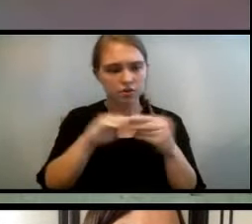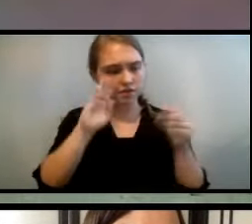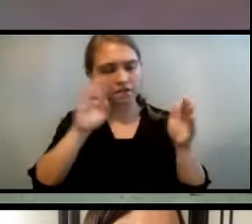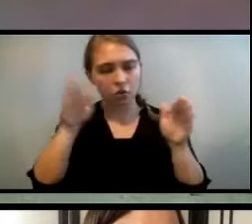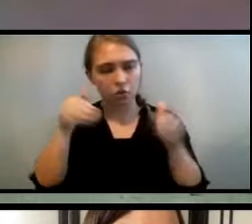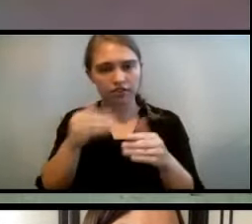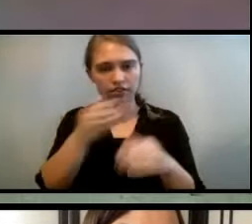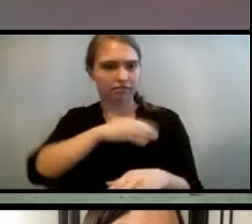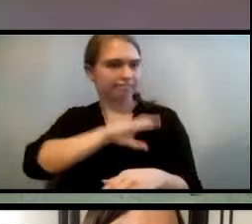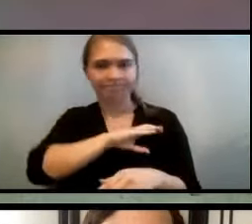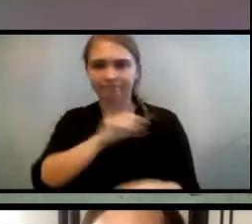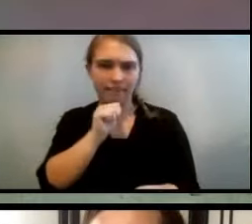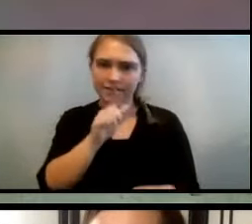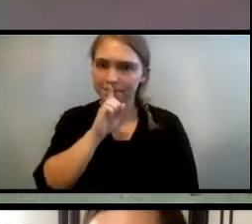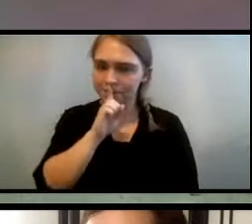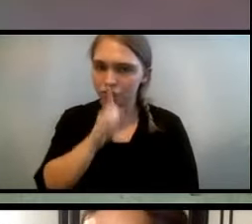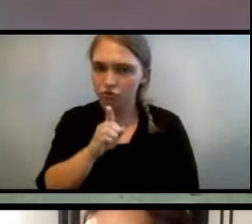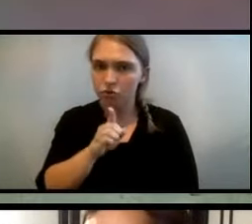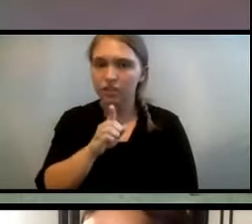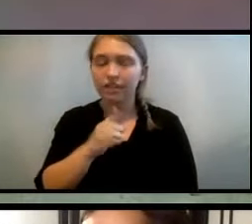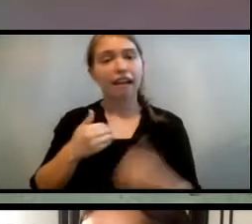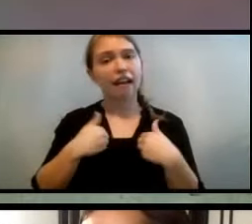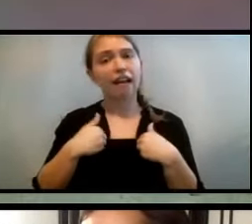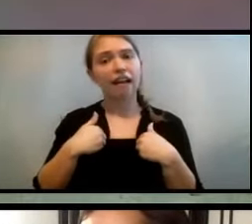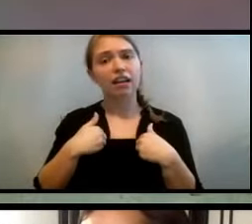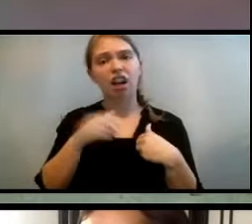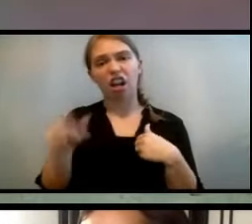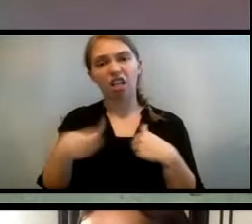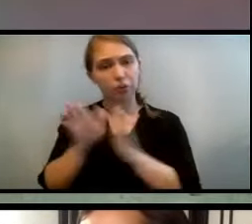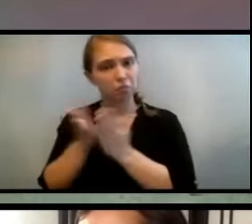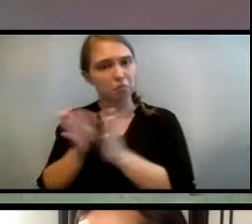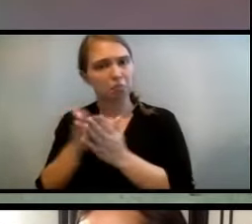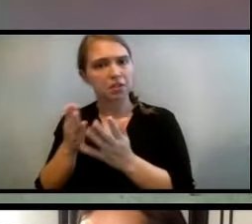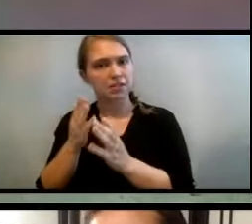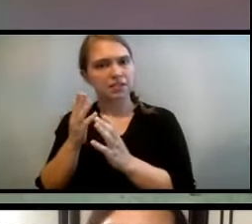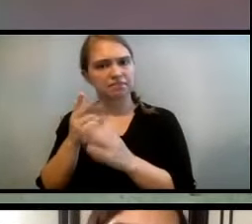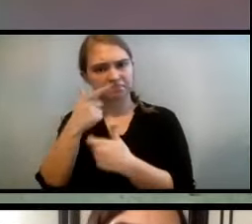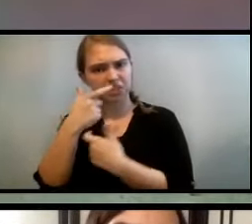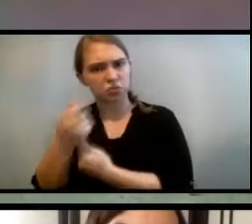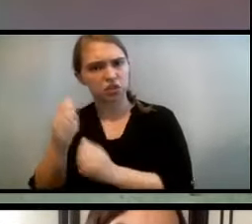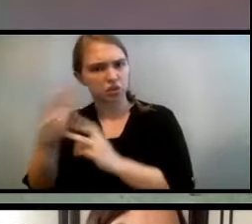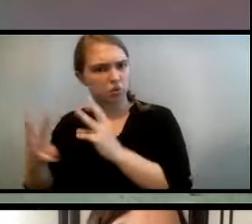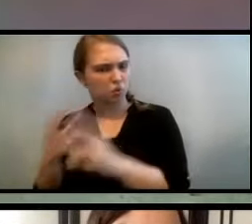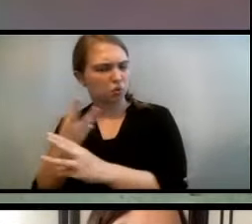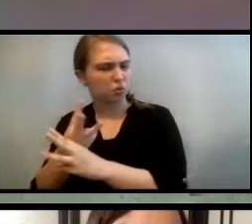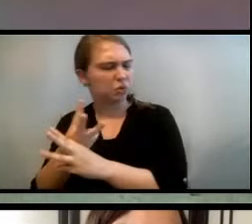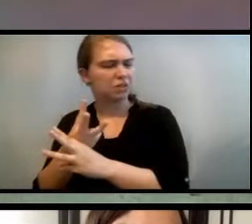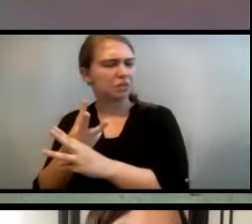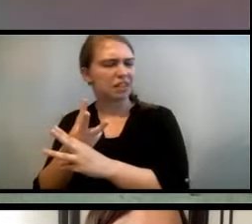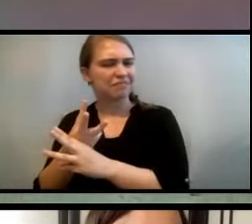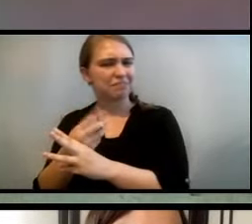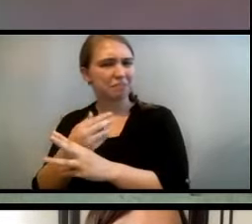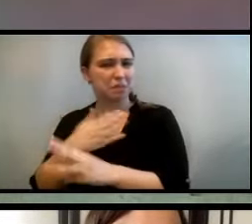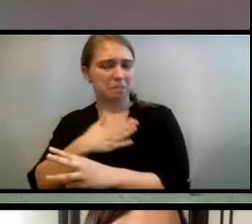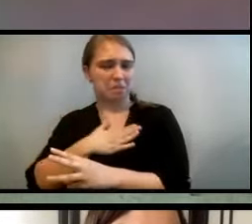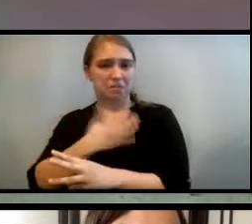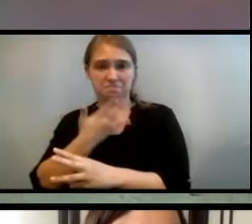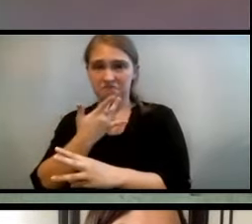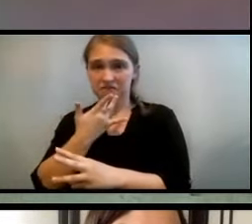a lot of fantasy set in interesting worlds, but for my taste, it was more focused on the plot or